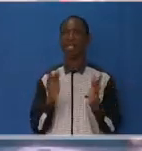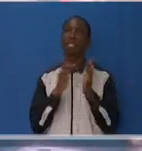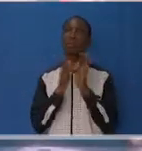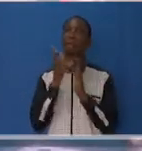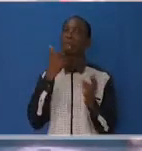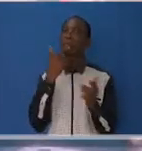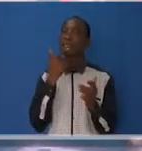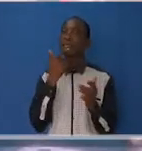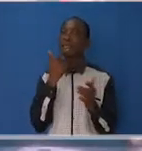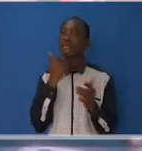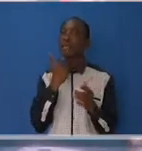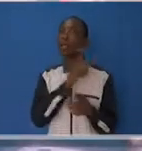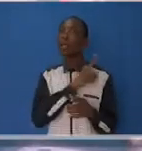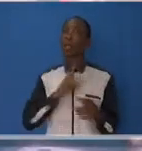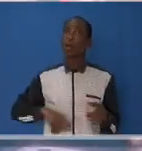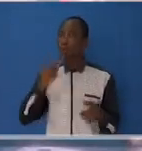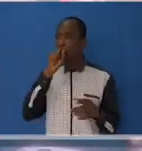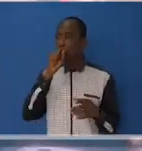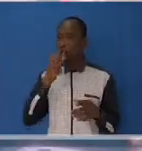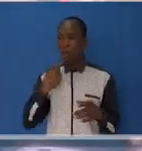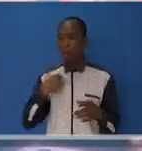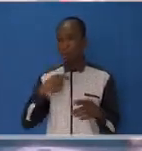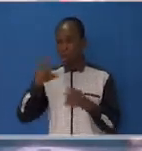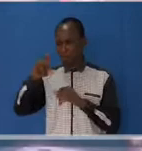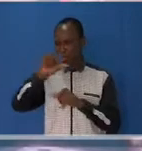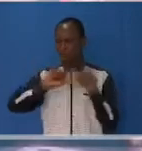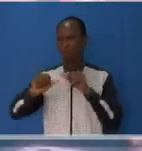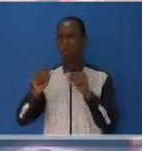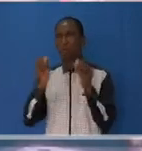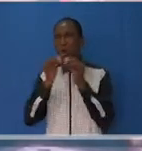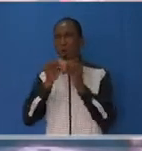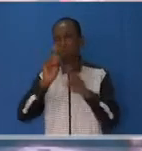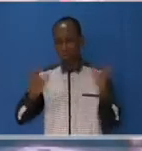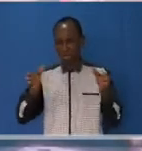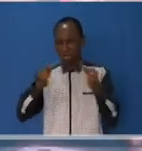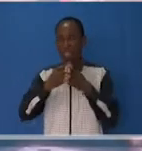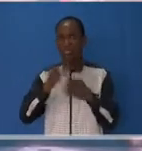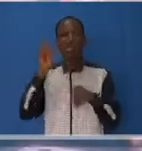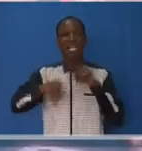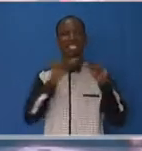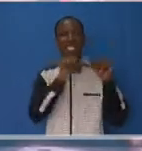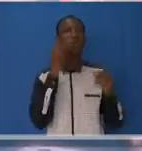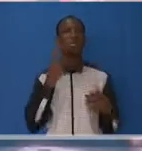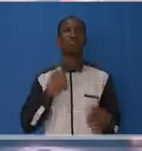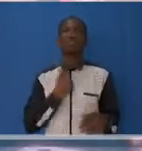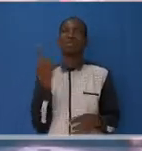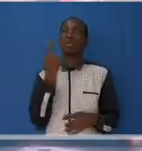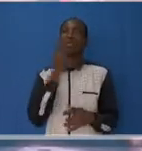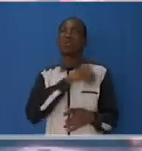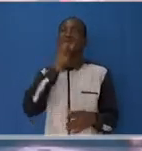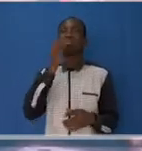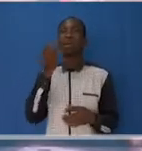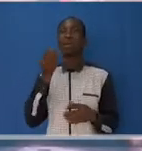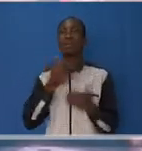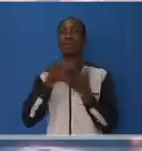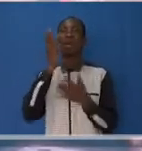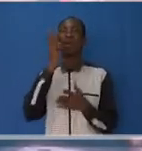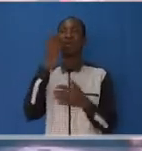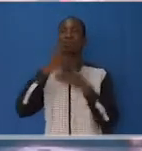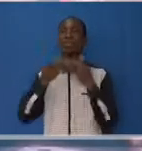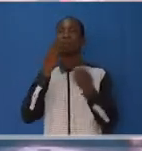bako ewurade adidi na montwa mo ho mo ho enje nya de a obetun ya tena wo fie se mi ye ewurade adidi da bi